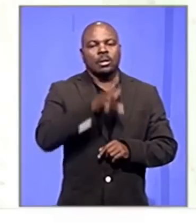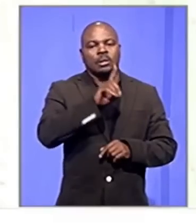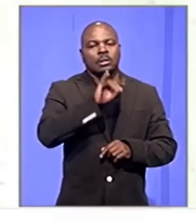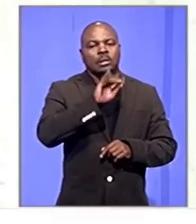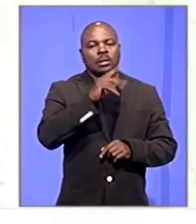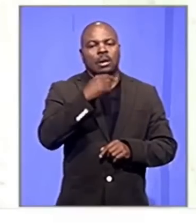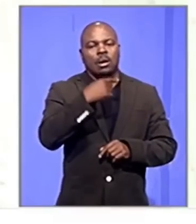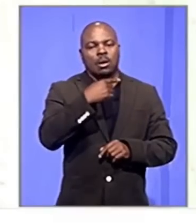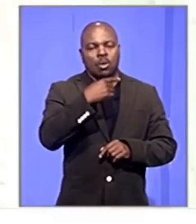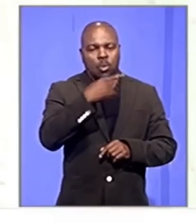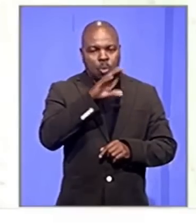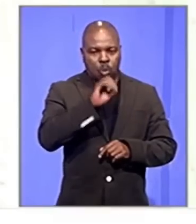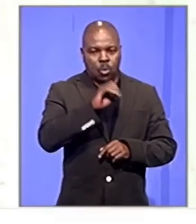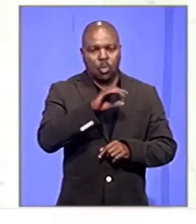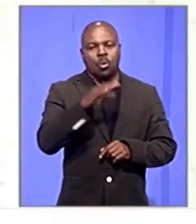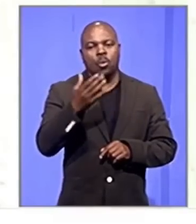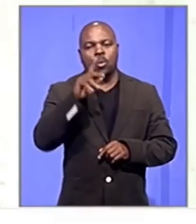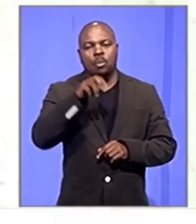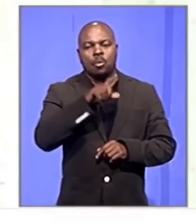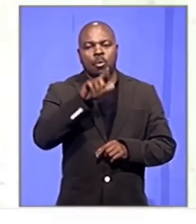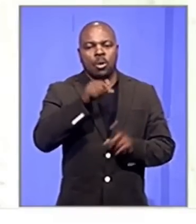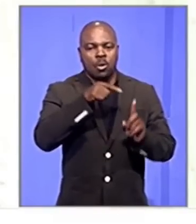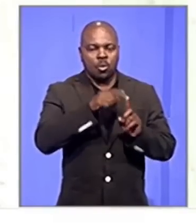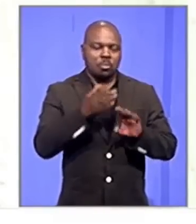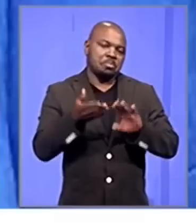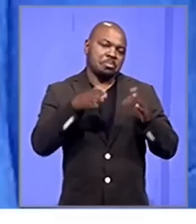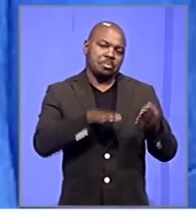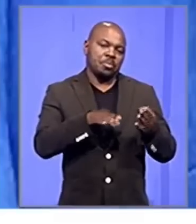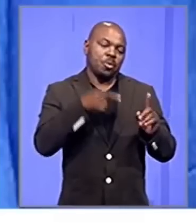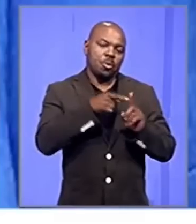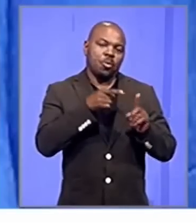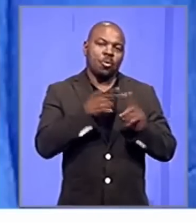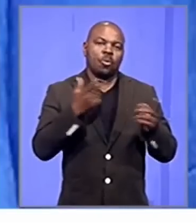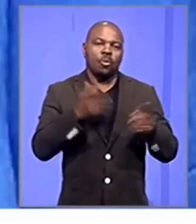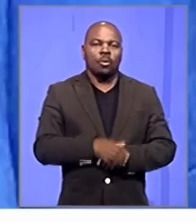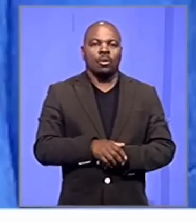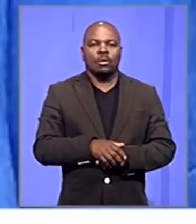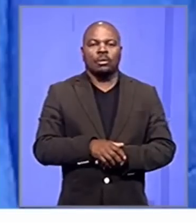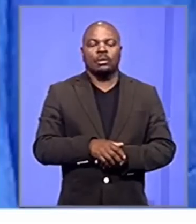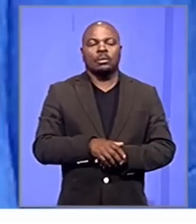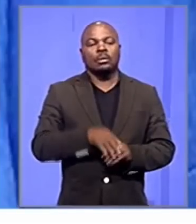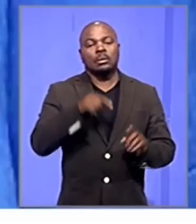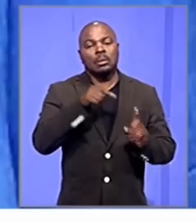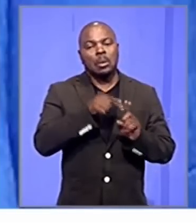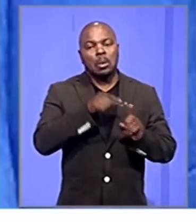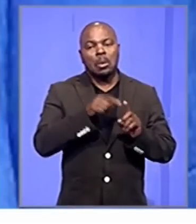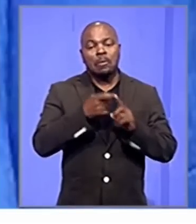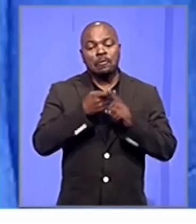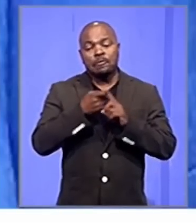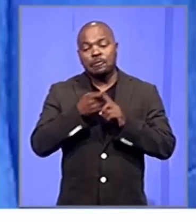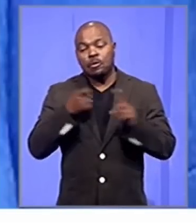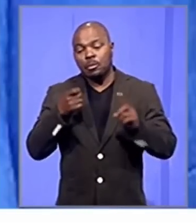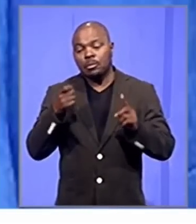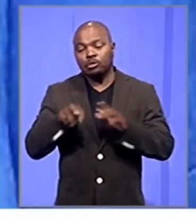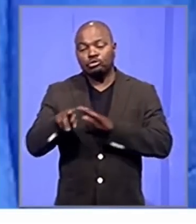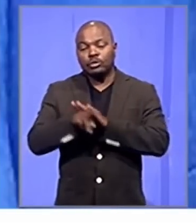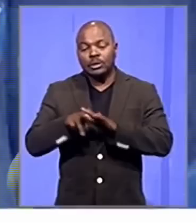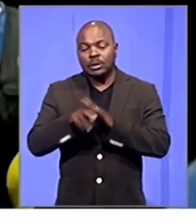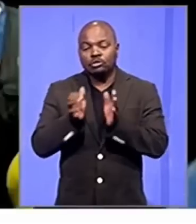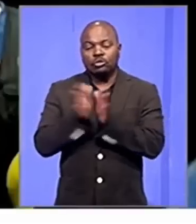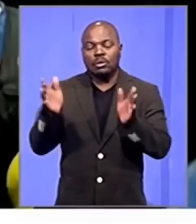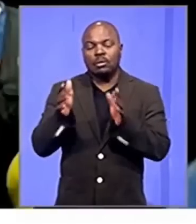Dikgang. Comrade Dikgang met his death from the Regional General Council that has just elected him as